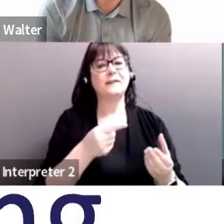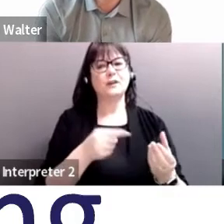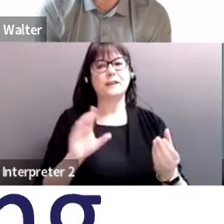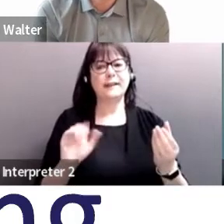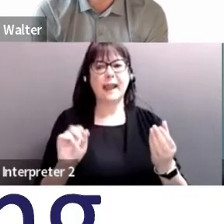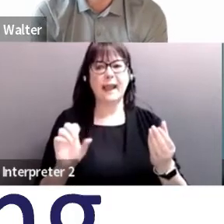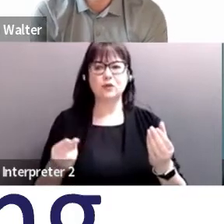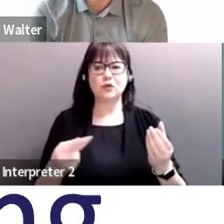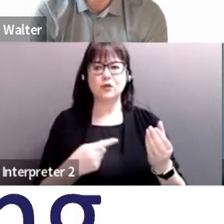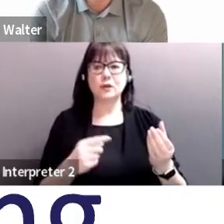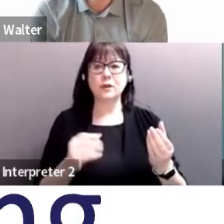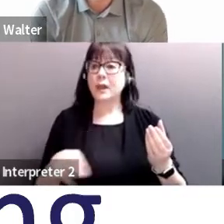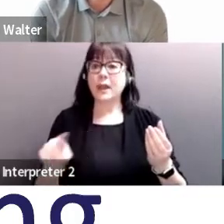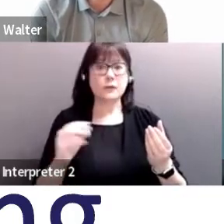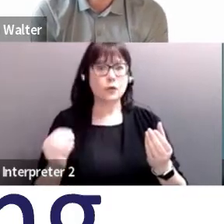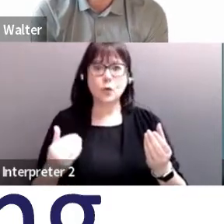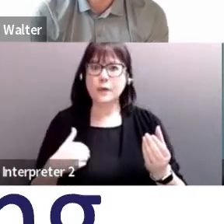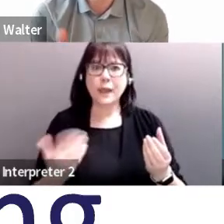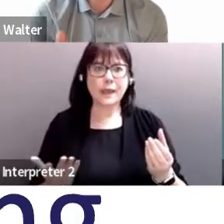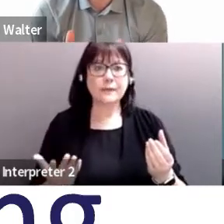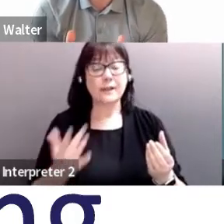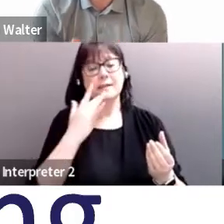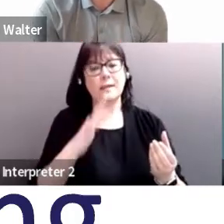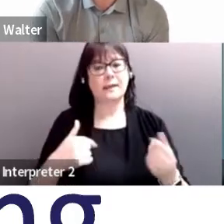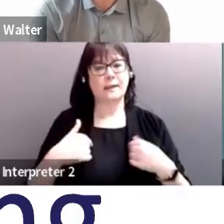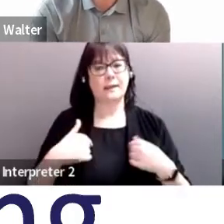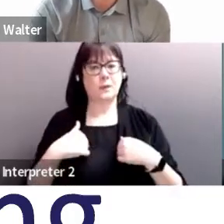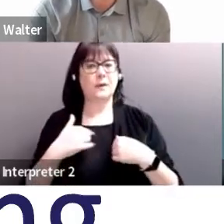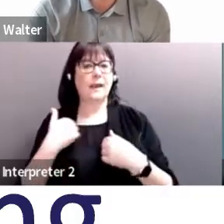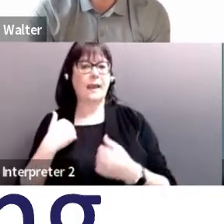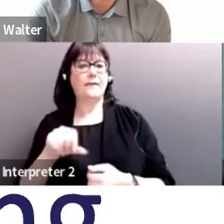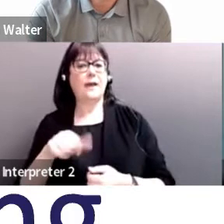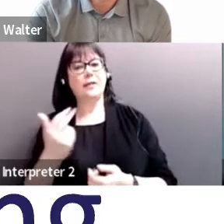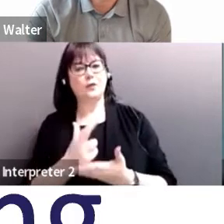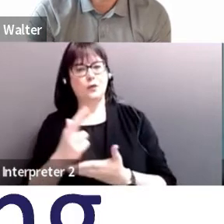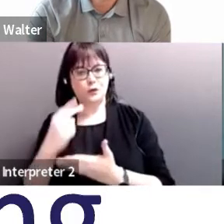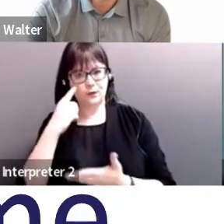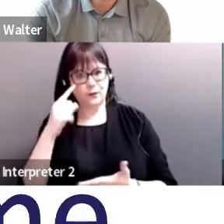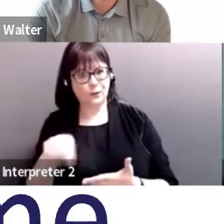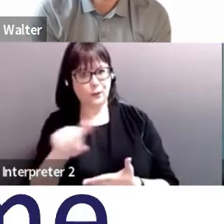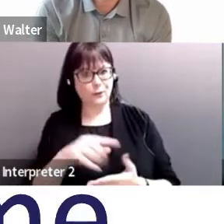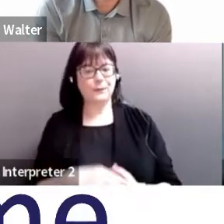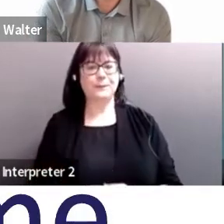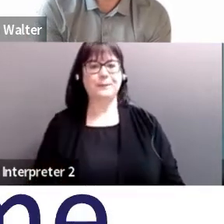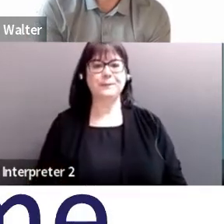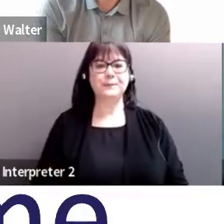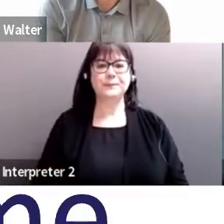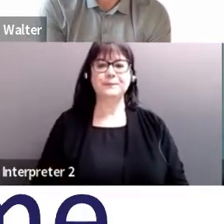we have resources to help you with that. But definitely something to keep in mind if you're early days.